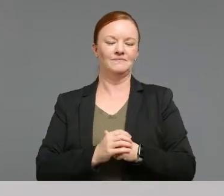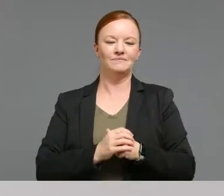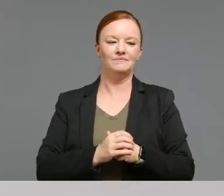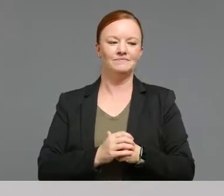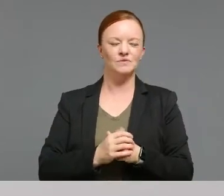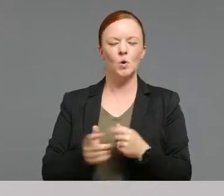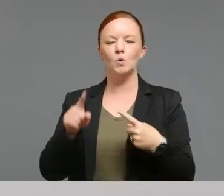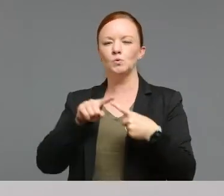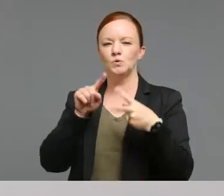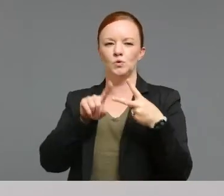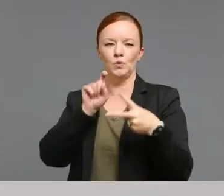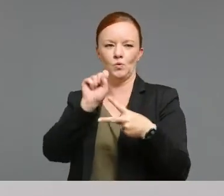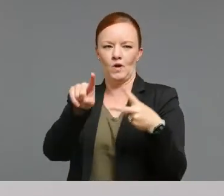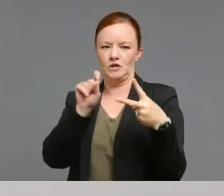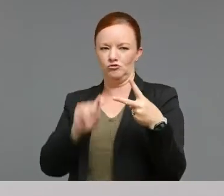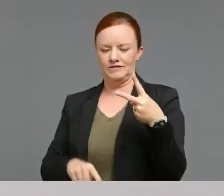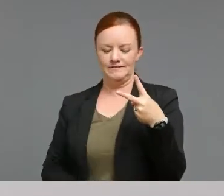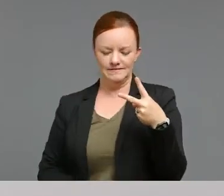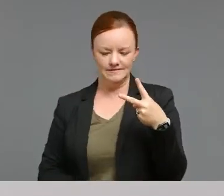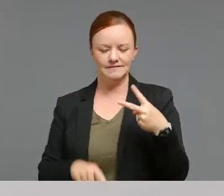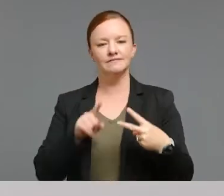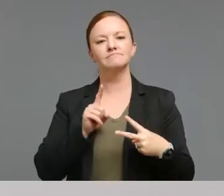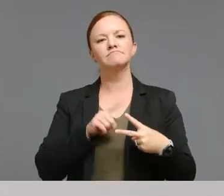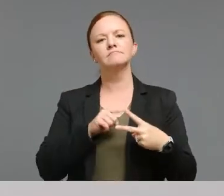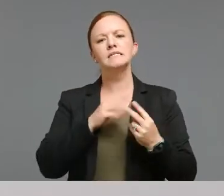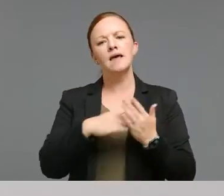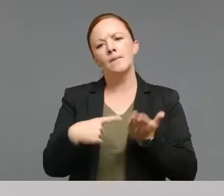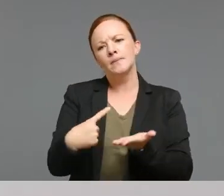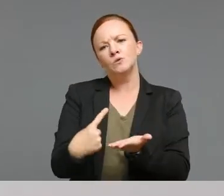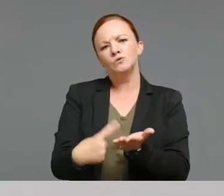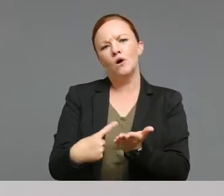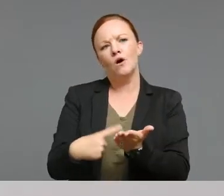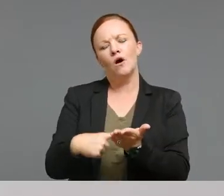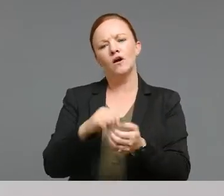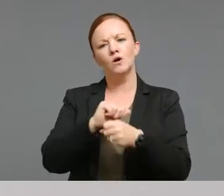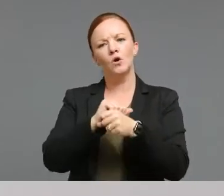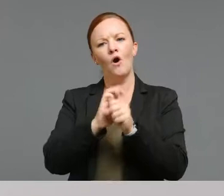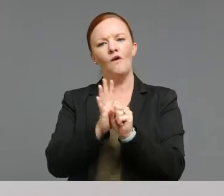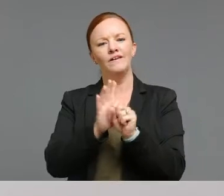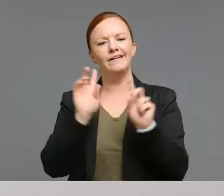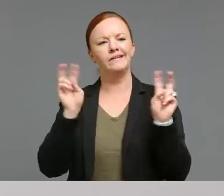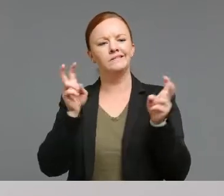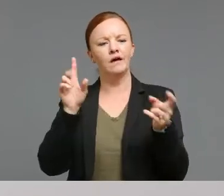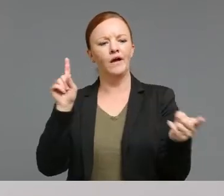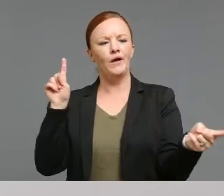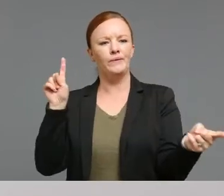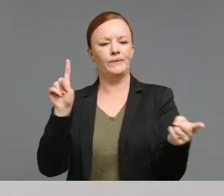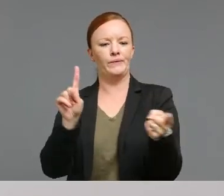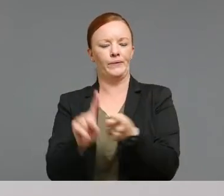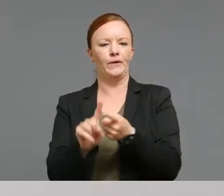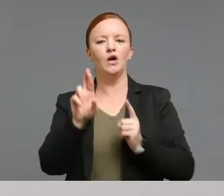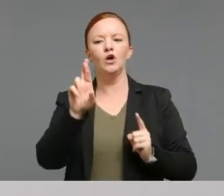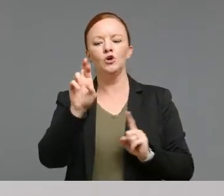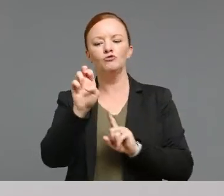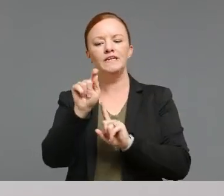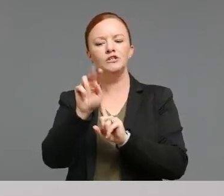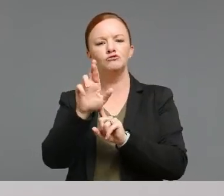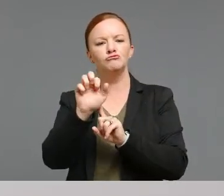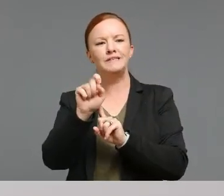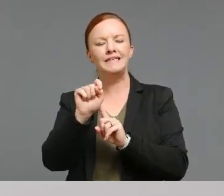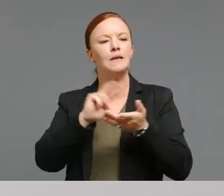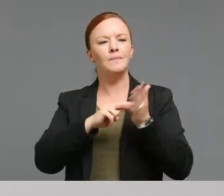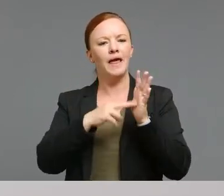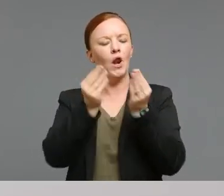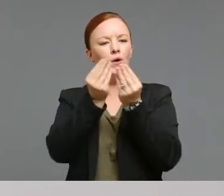just two questions, quick questions. There was some talk that COVID is in retreat right now, and that retreat could be